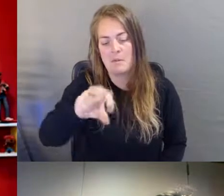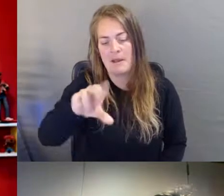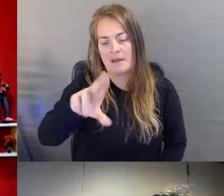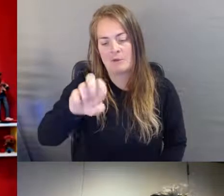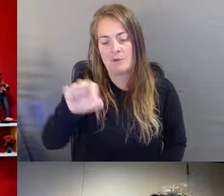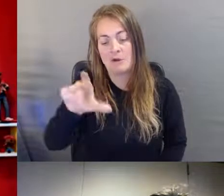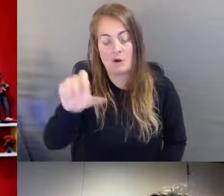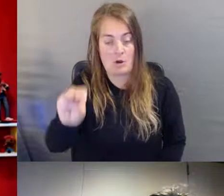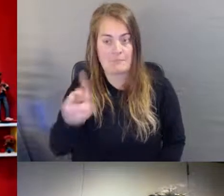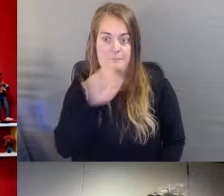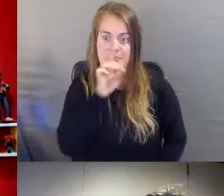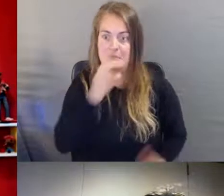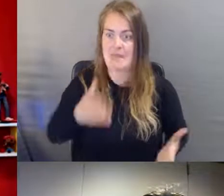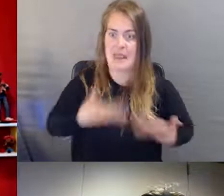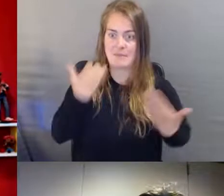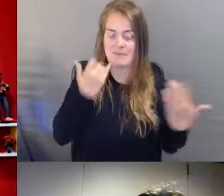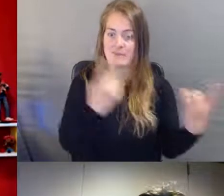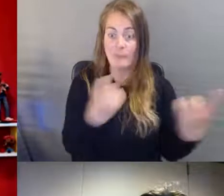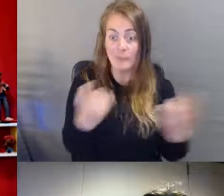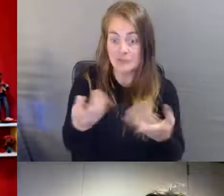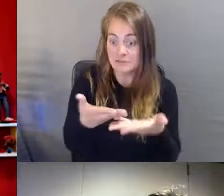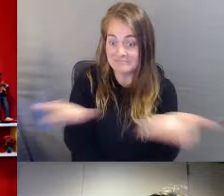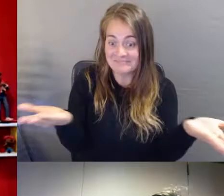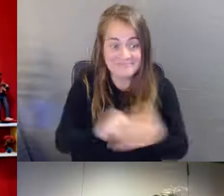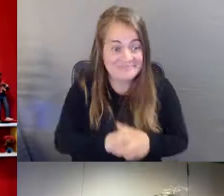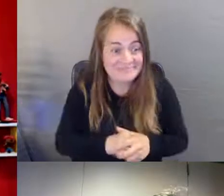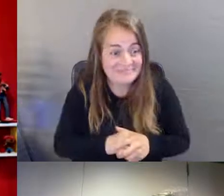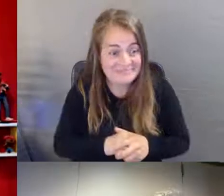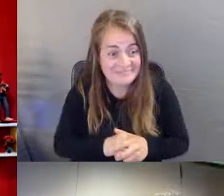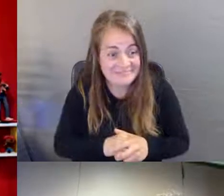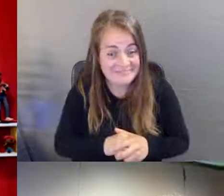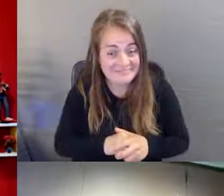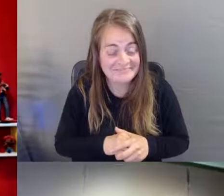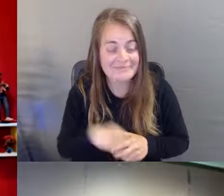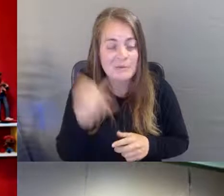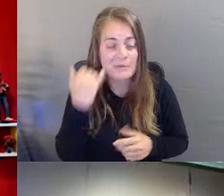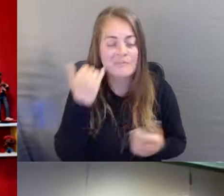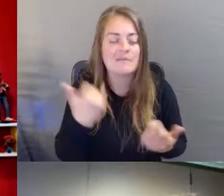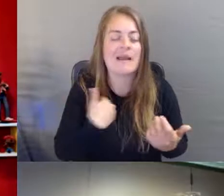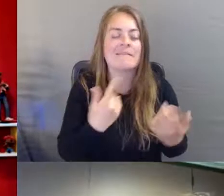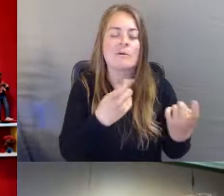absolutely happy to take any questions that you didn't feel comfortable asking in a group setting.